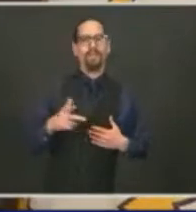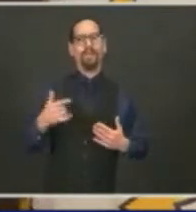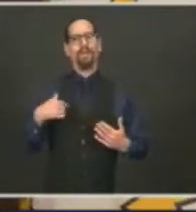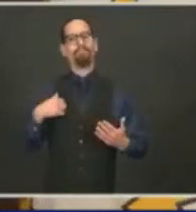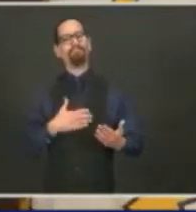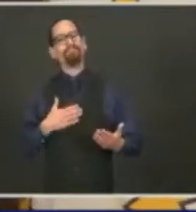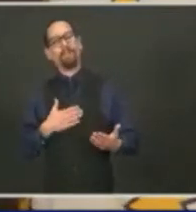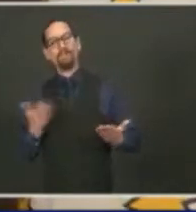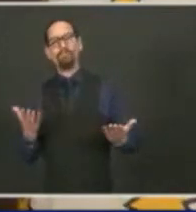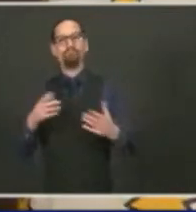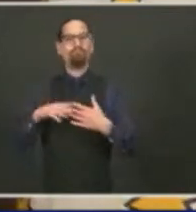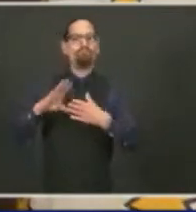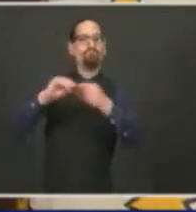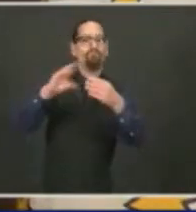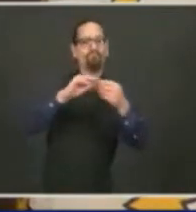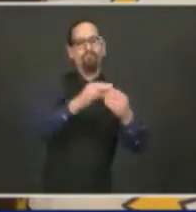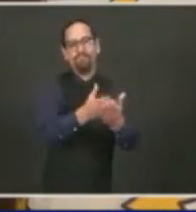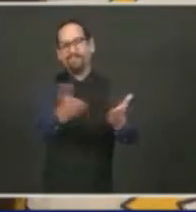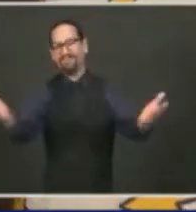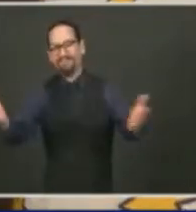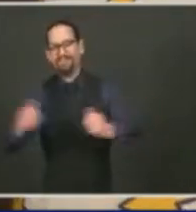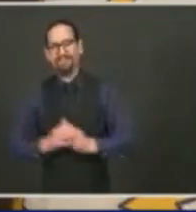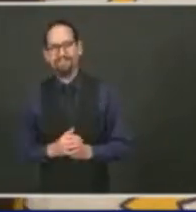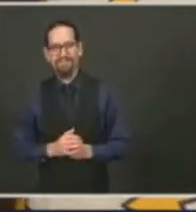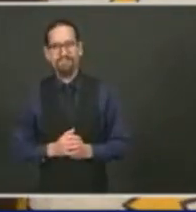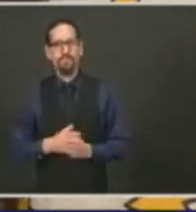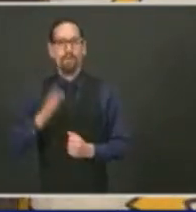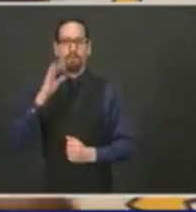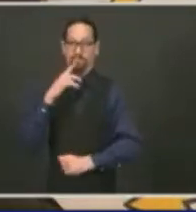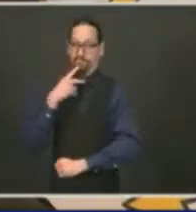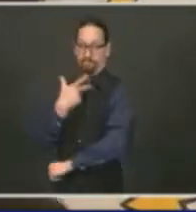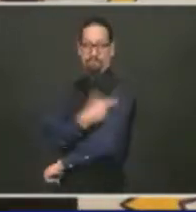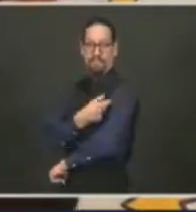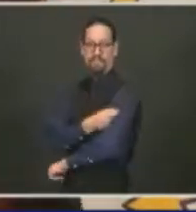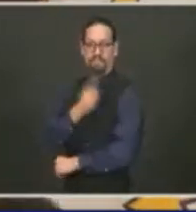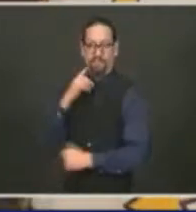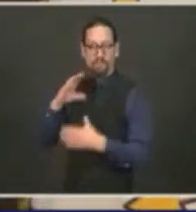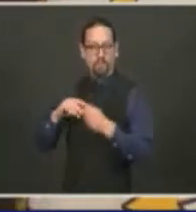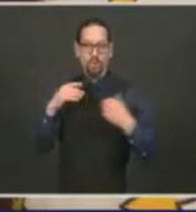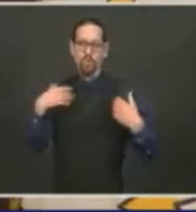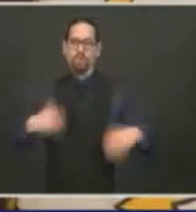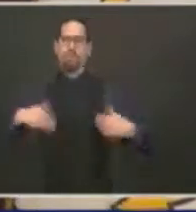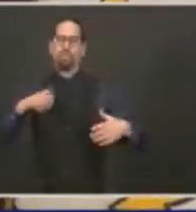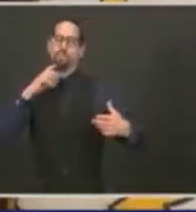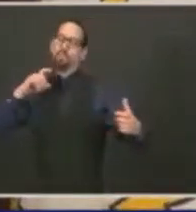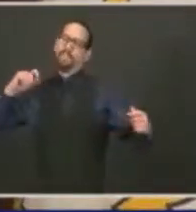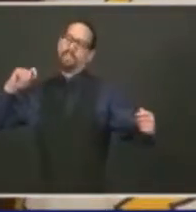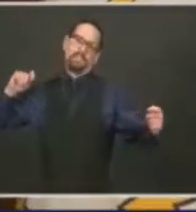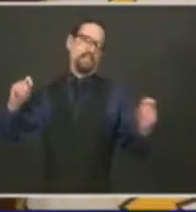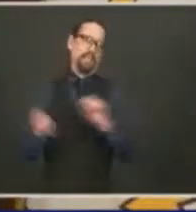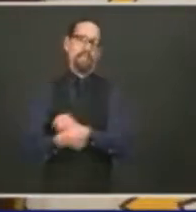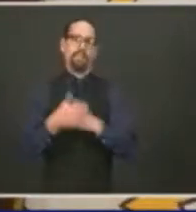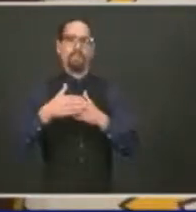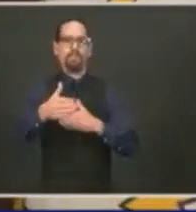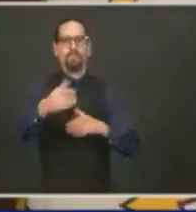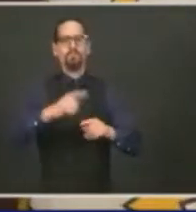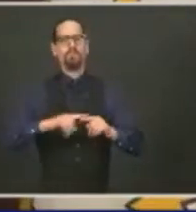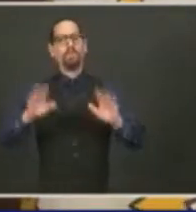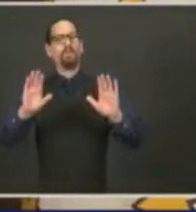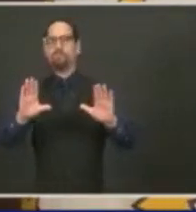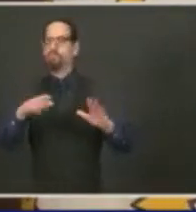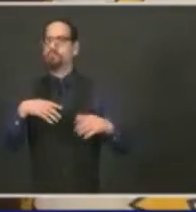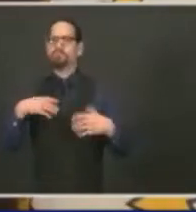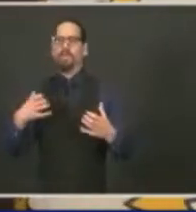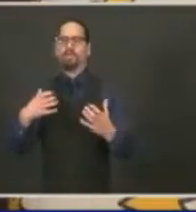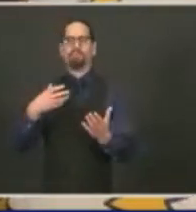Yeah, obviously the vaccine's a big game changer. I'm excited about it as well. I do want to draw your attention, though, to monoclonal antibodies as well. You know, one of the